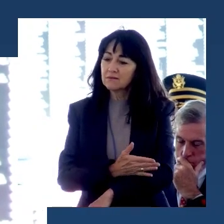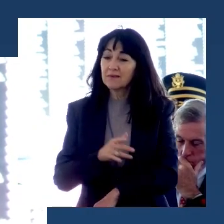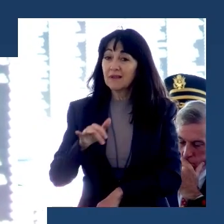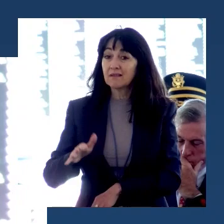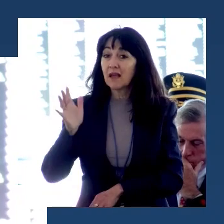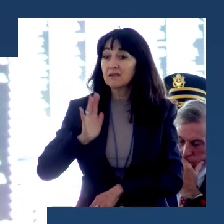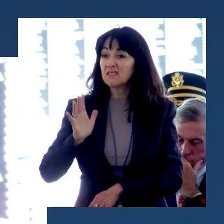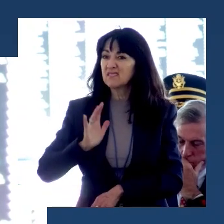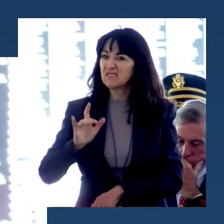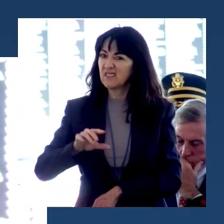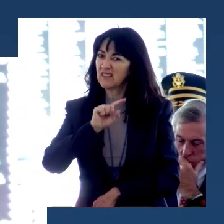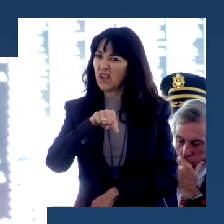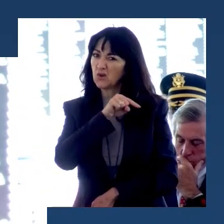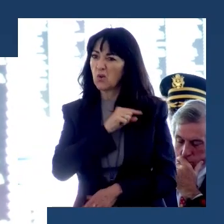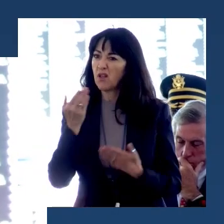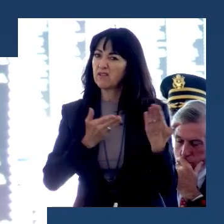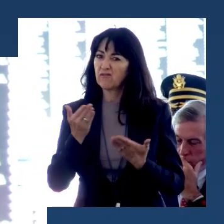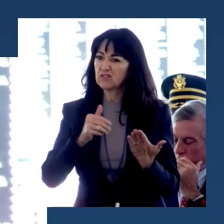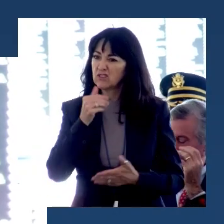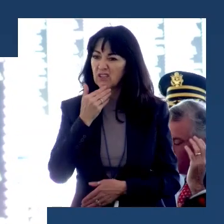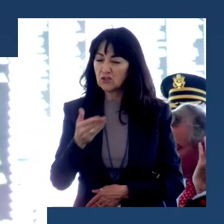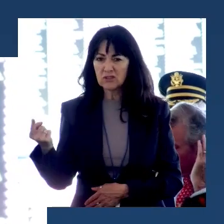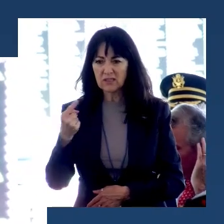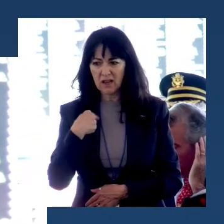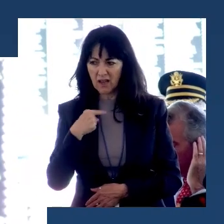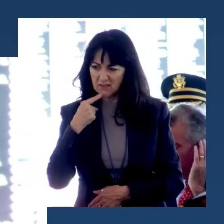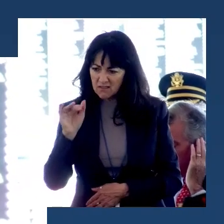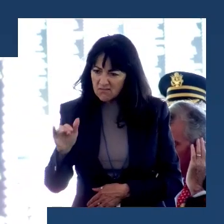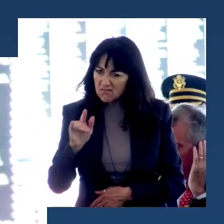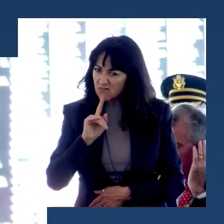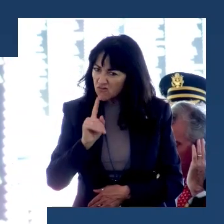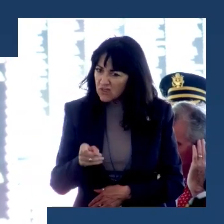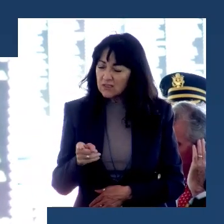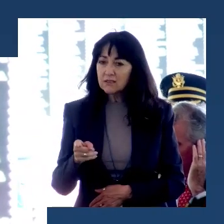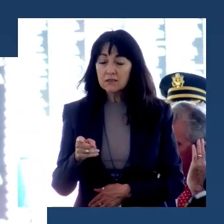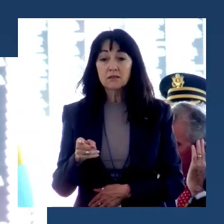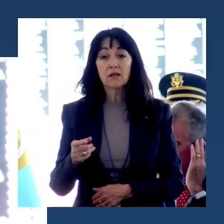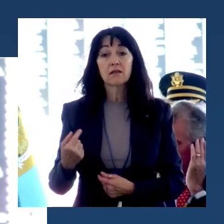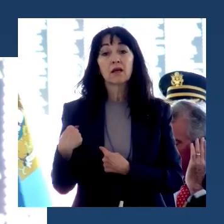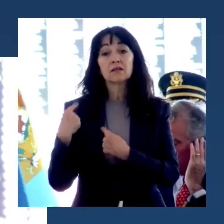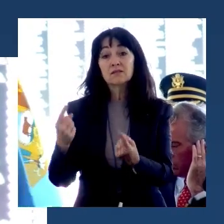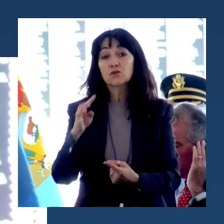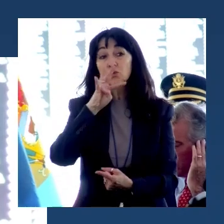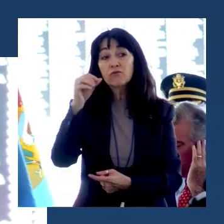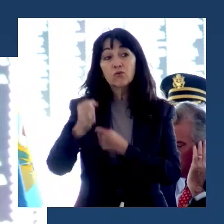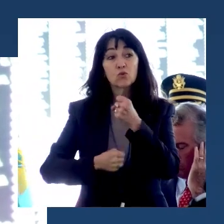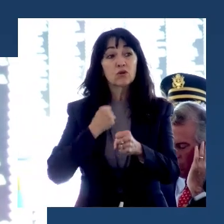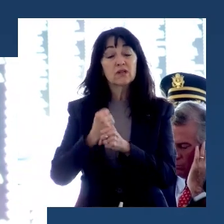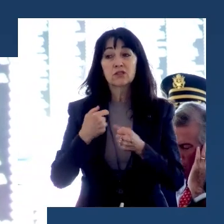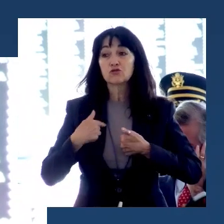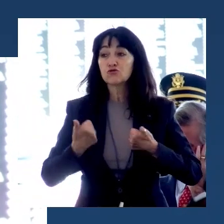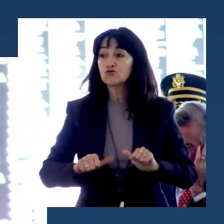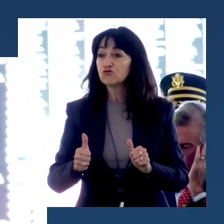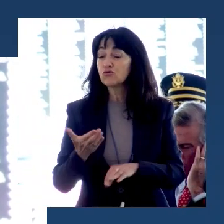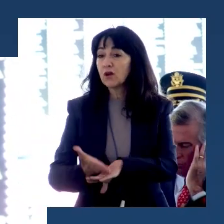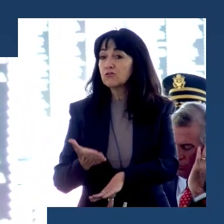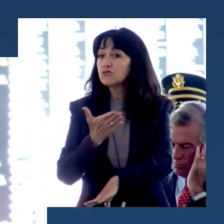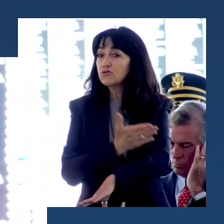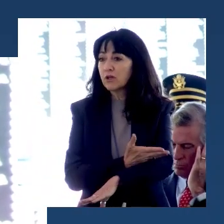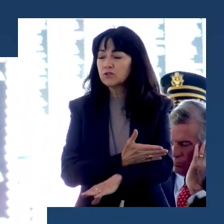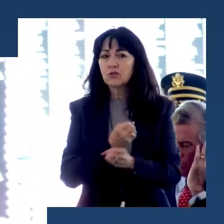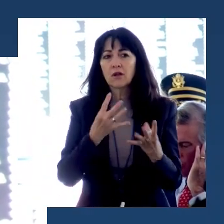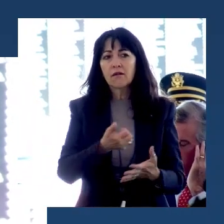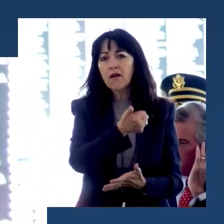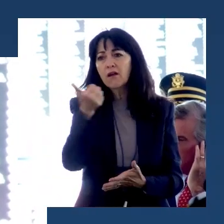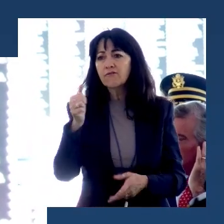not good. I said, really? And he said, really? I want to tell you, I spent the last 40 years trying to change that. And we've had a lot of people help change it.